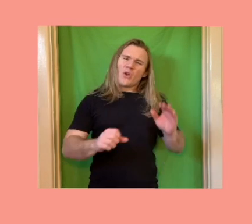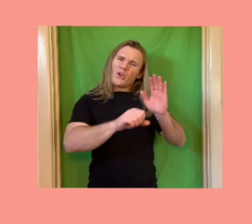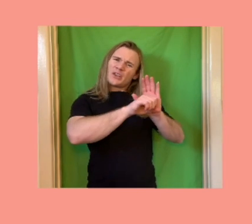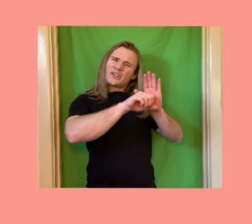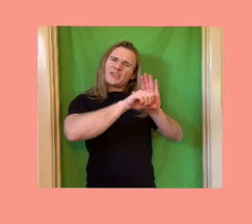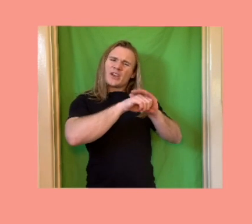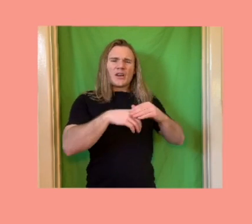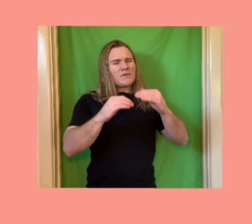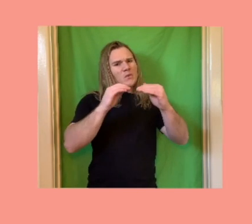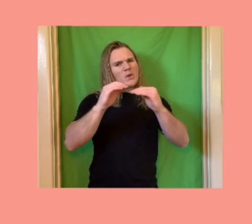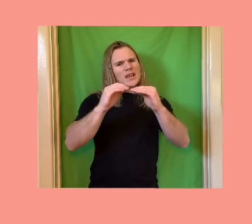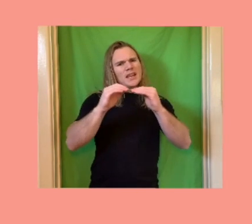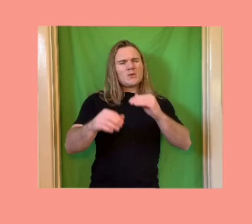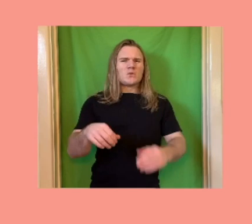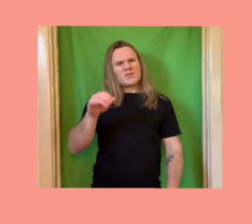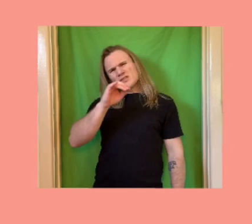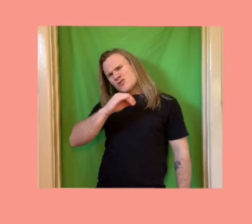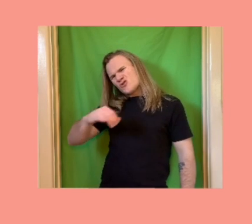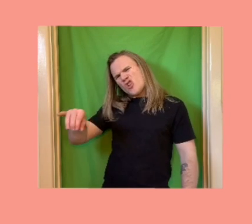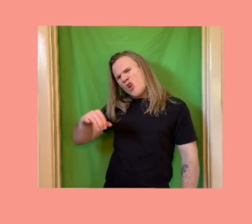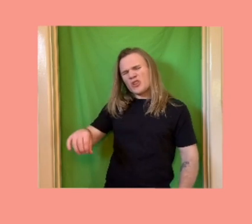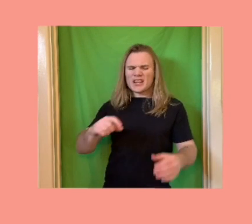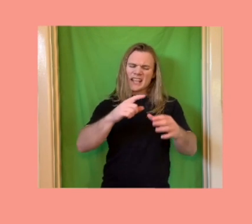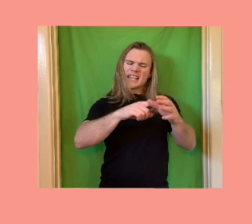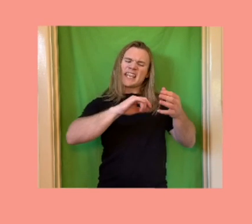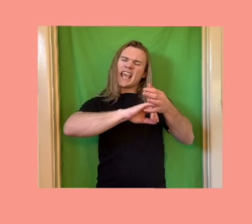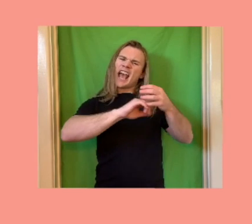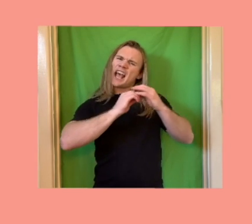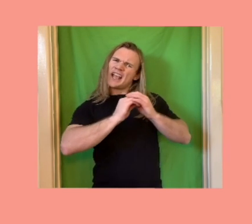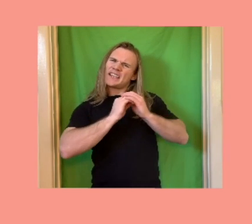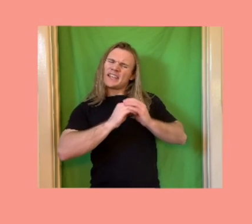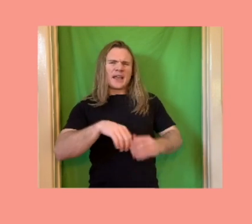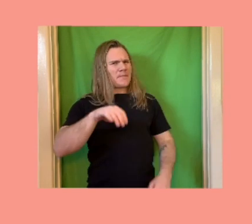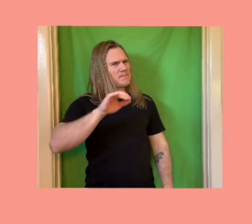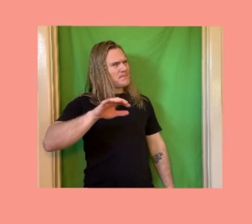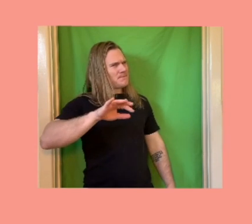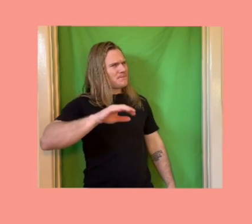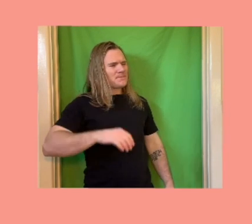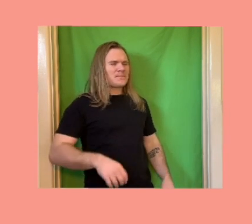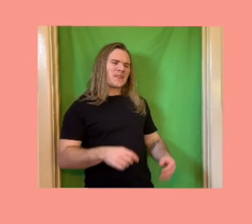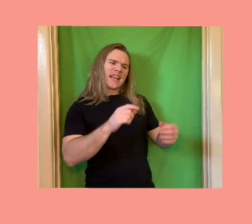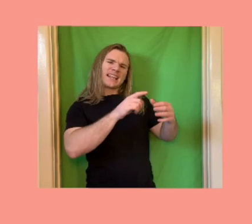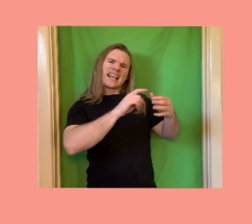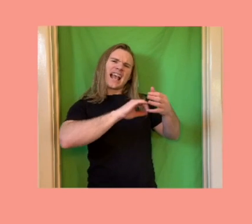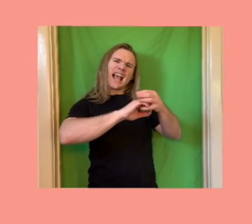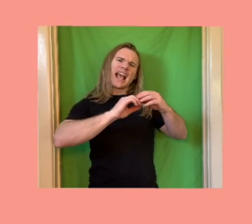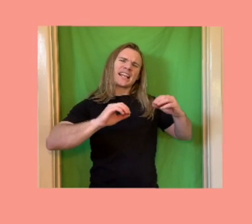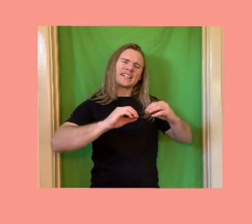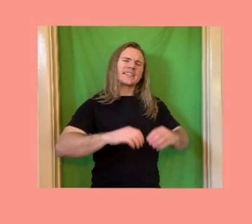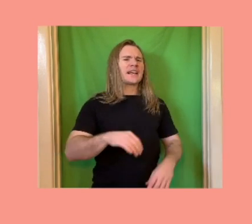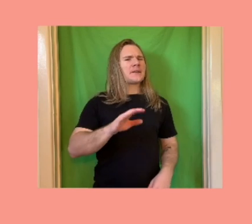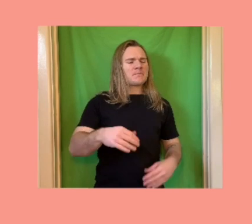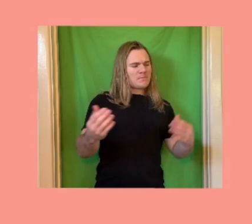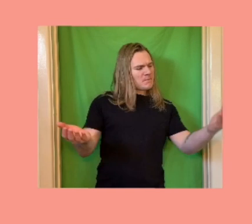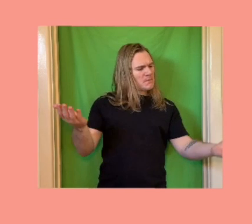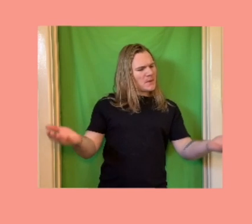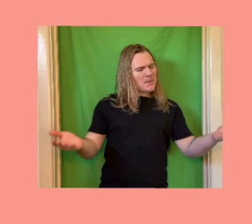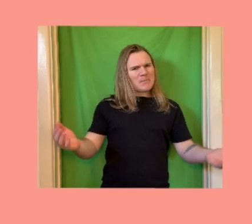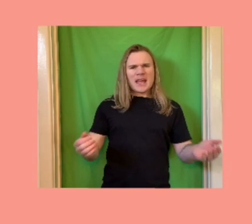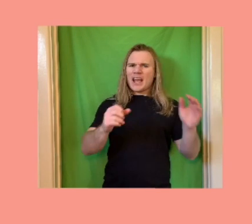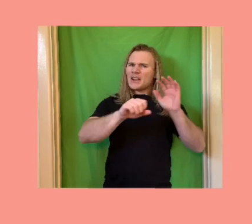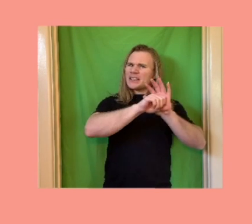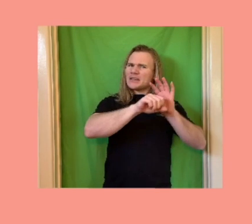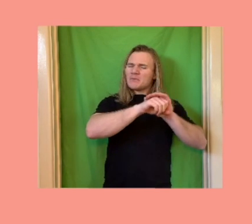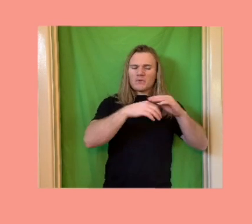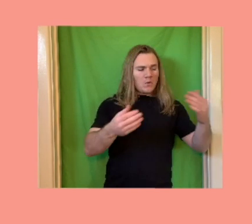little. It's not just a symbol that goes at the end of a number sentence that tells us that the answer is. It's a symbol